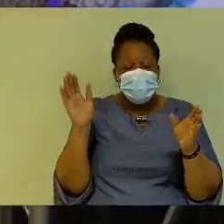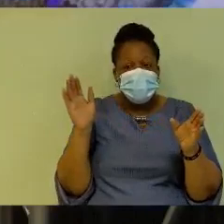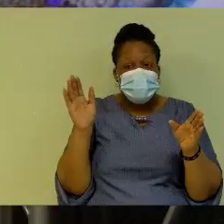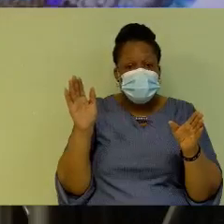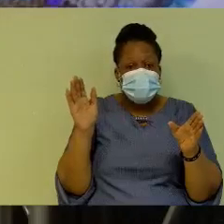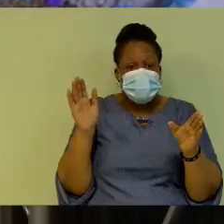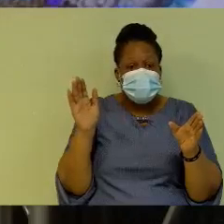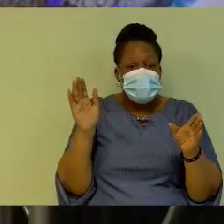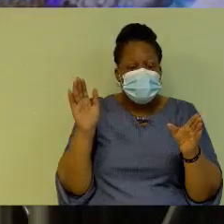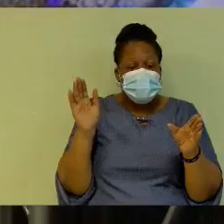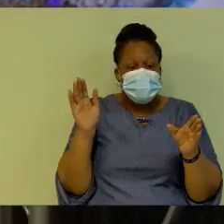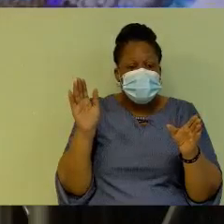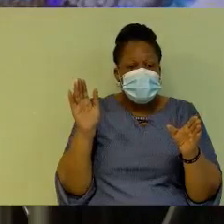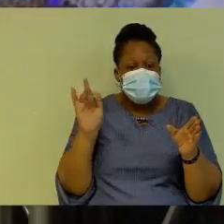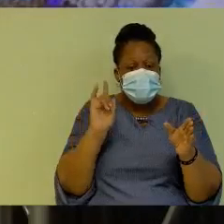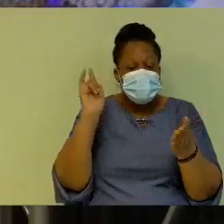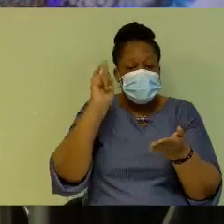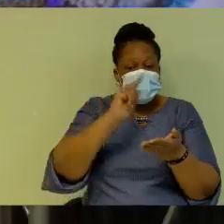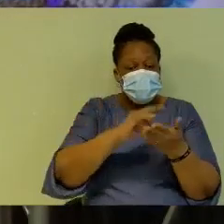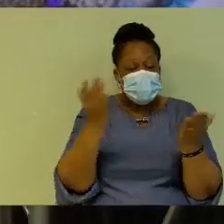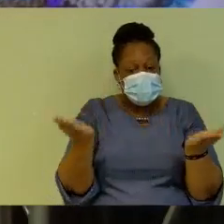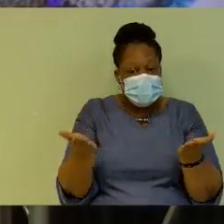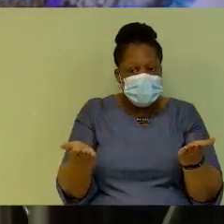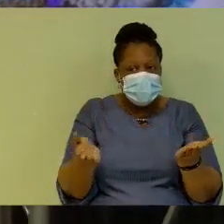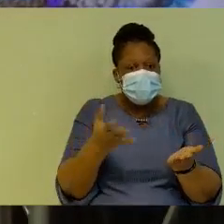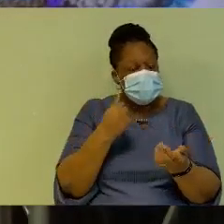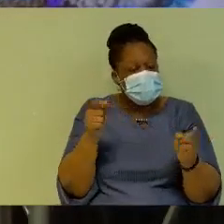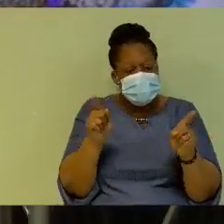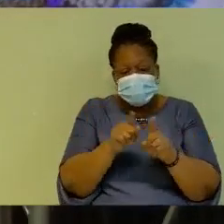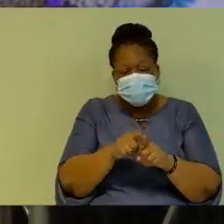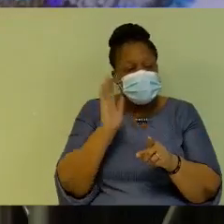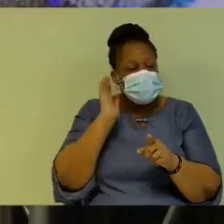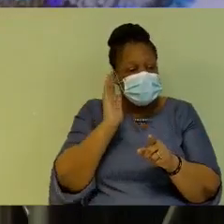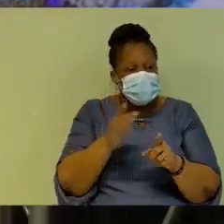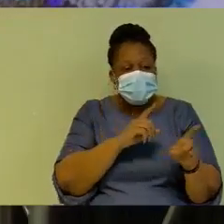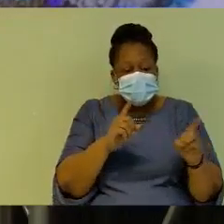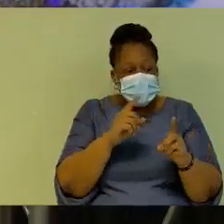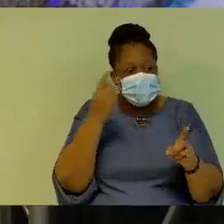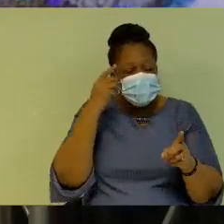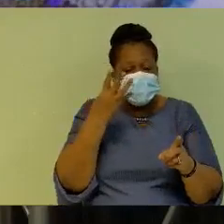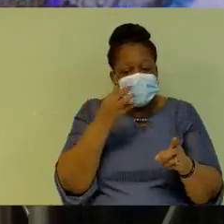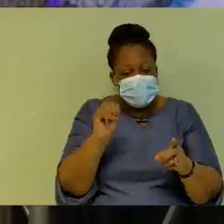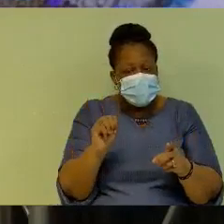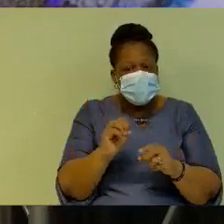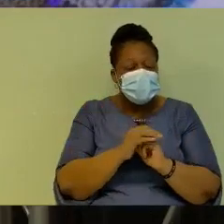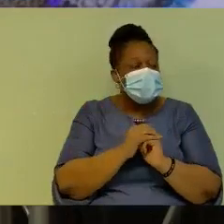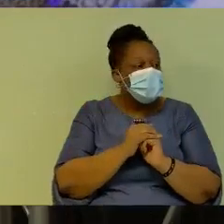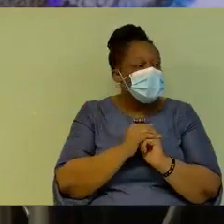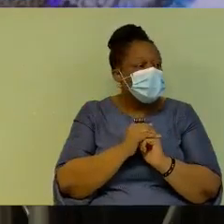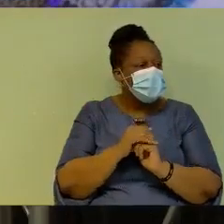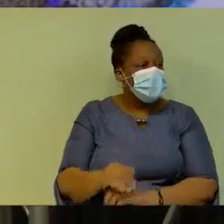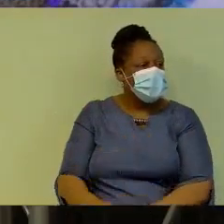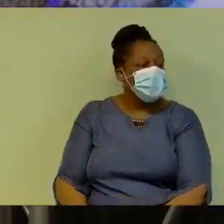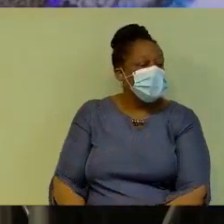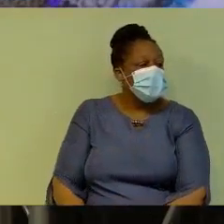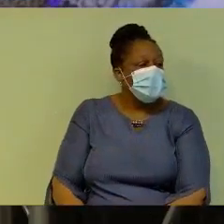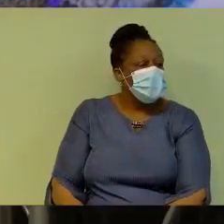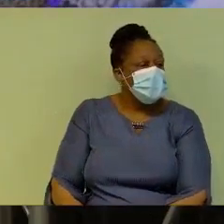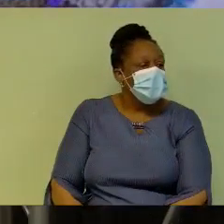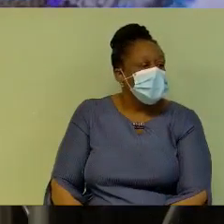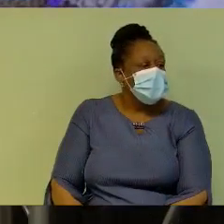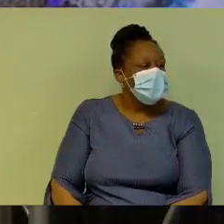COVID-19 Task Force, and similar arrangements will be made for them as well. And your second question, if you